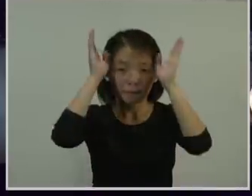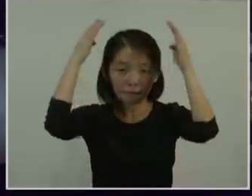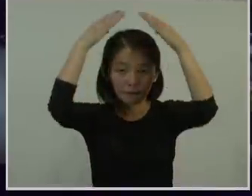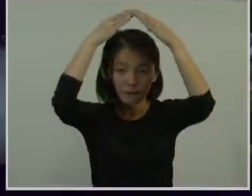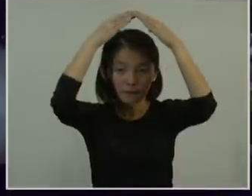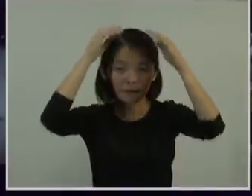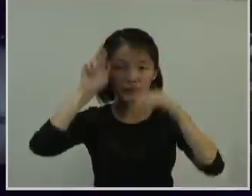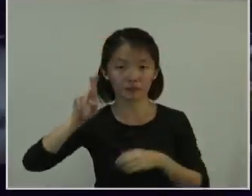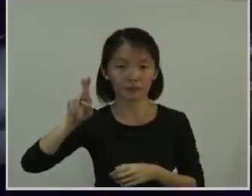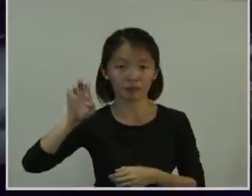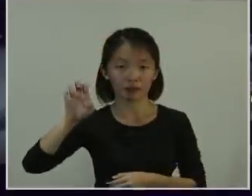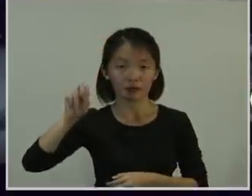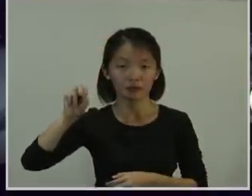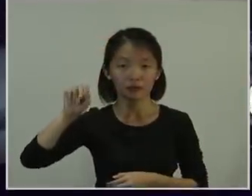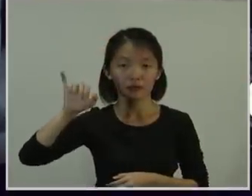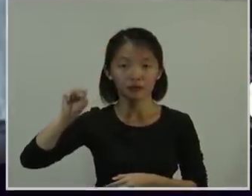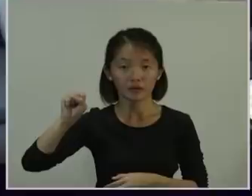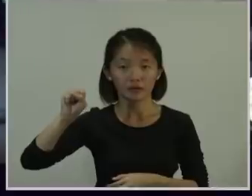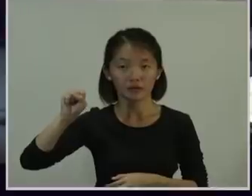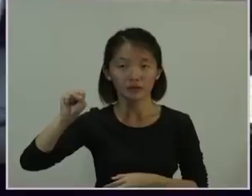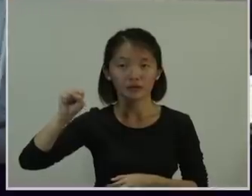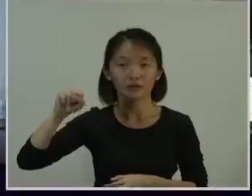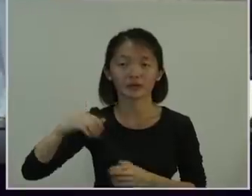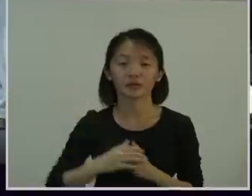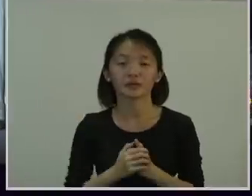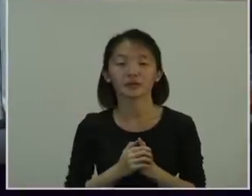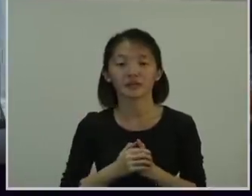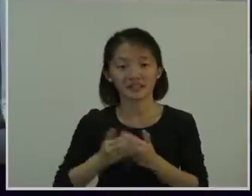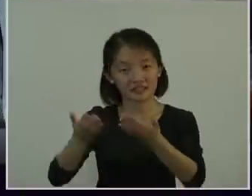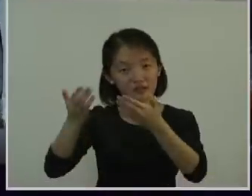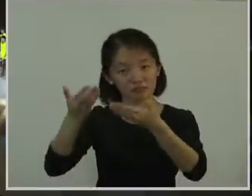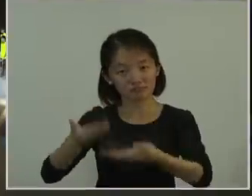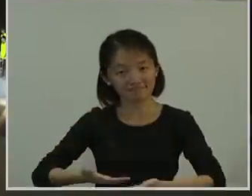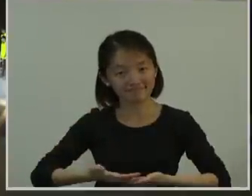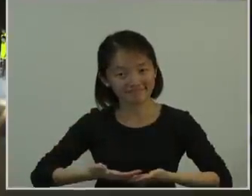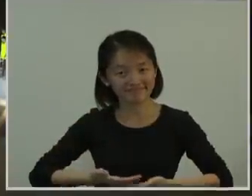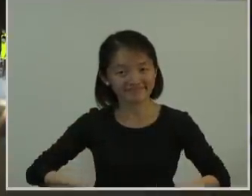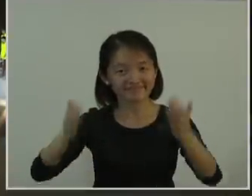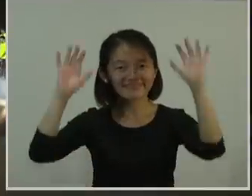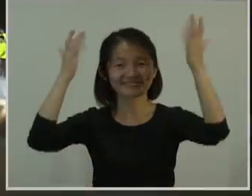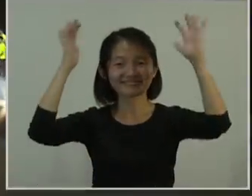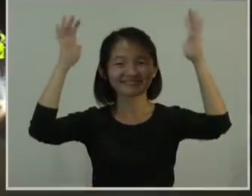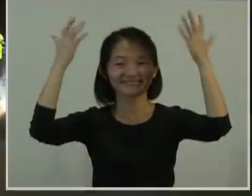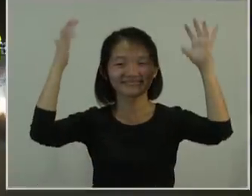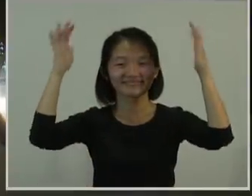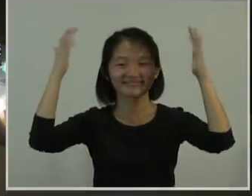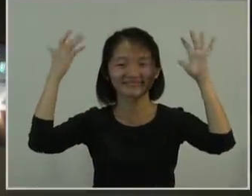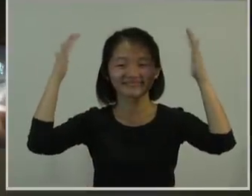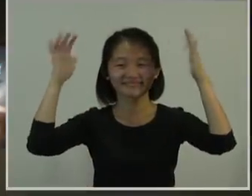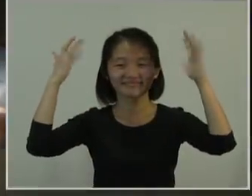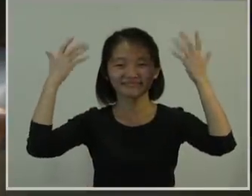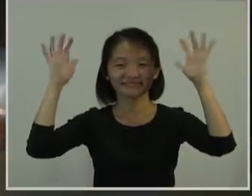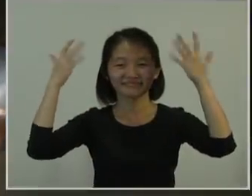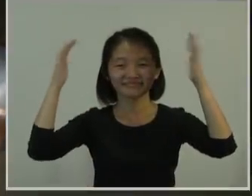Renee's Ponaya, please. Please welcome him. Big round of applause.